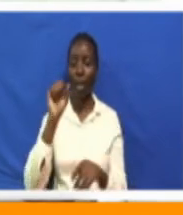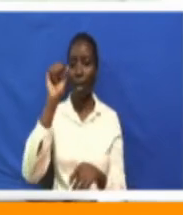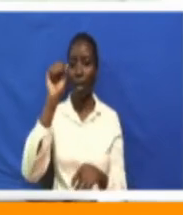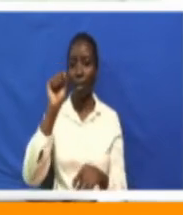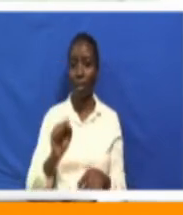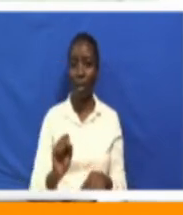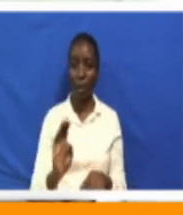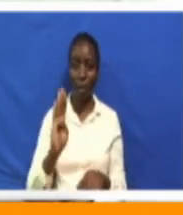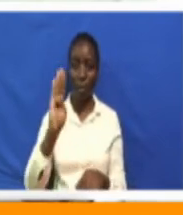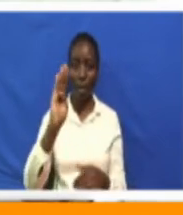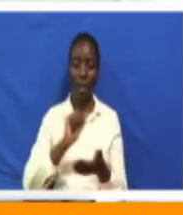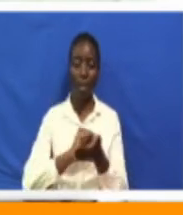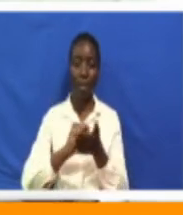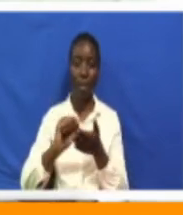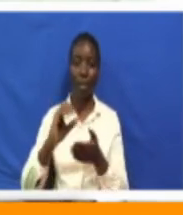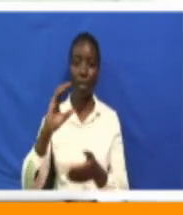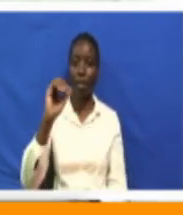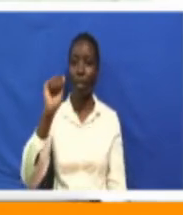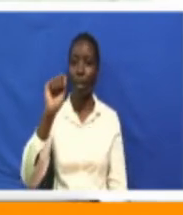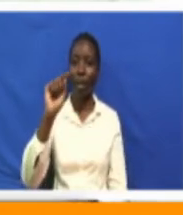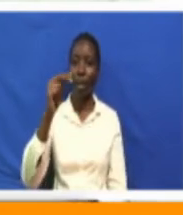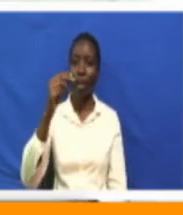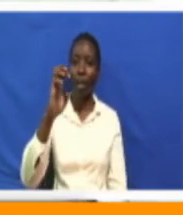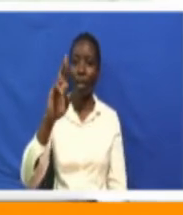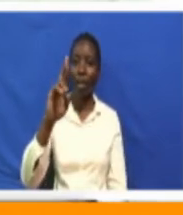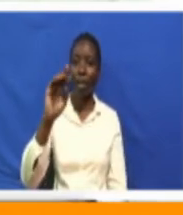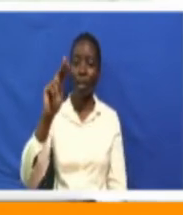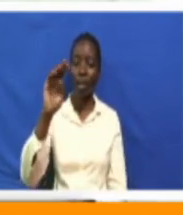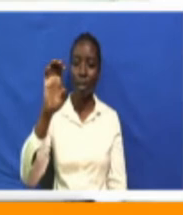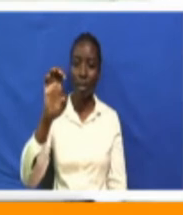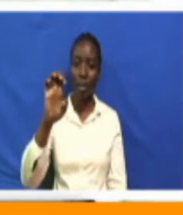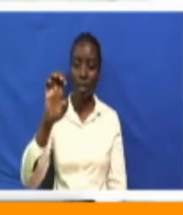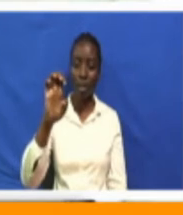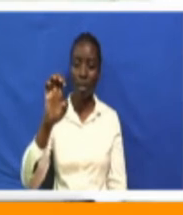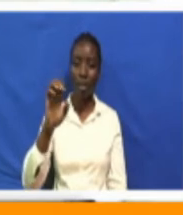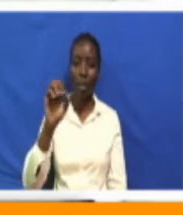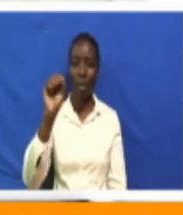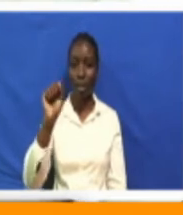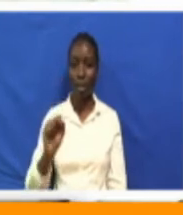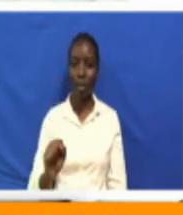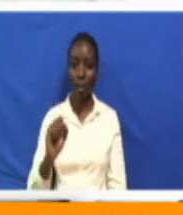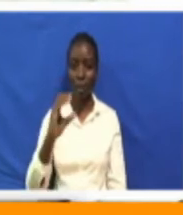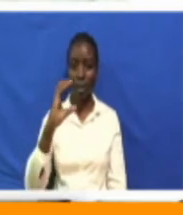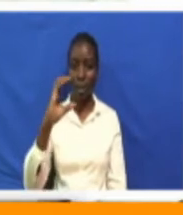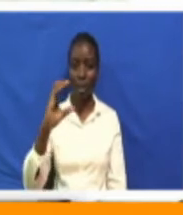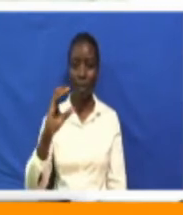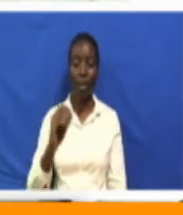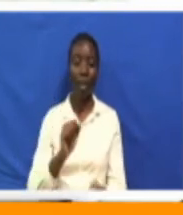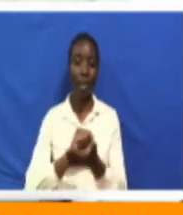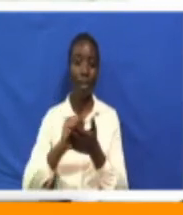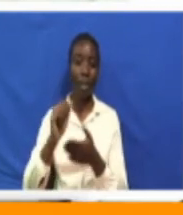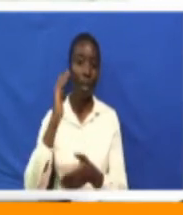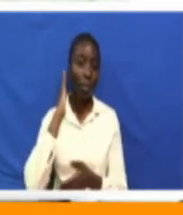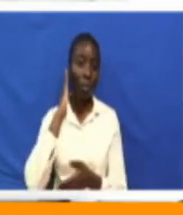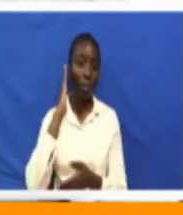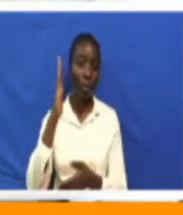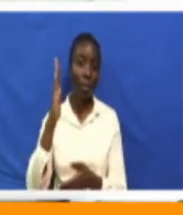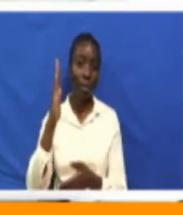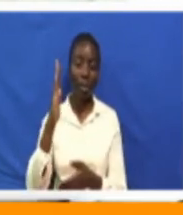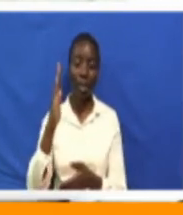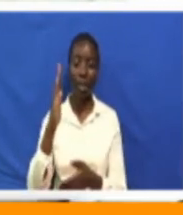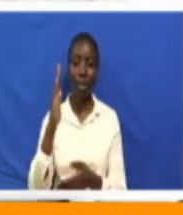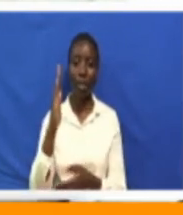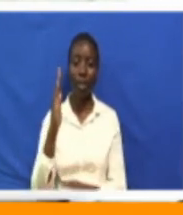B Saint Catherine of Alexandria Catholic parish South Sea Saint Peter clever's